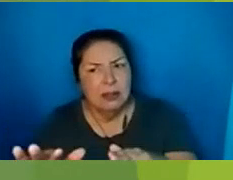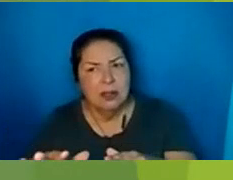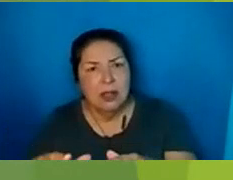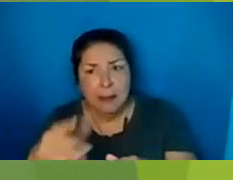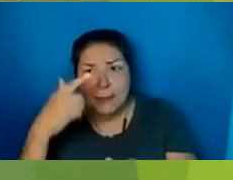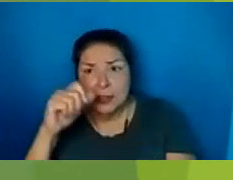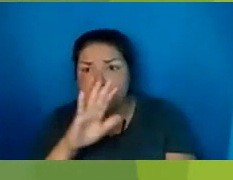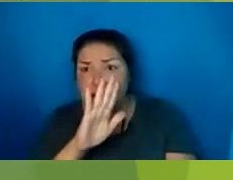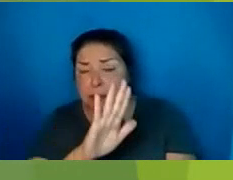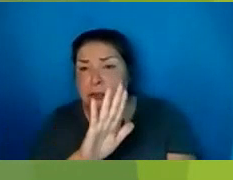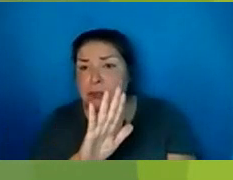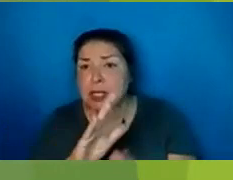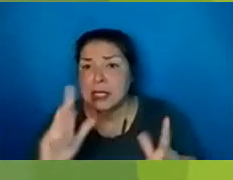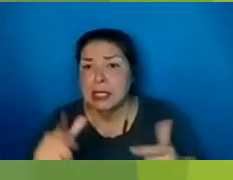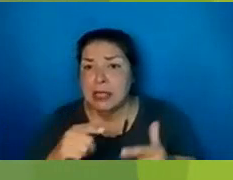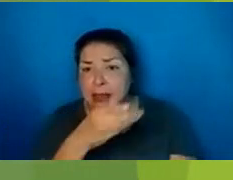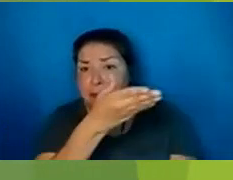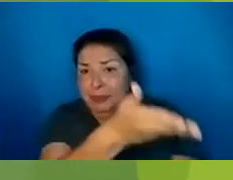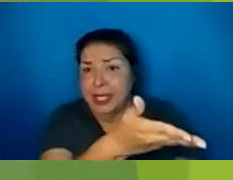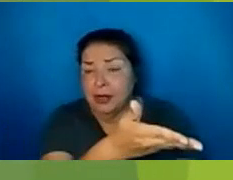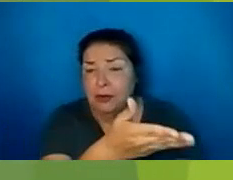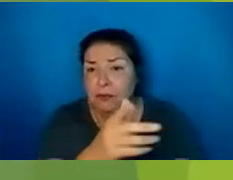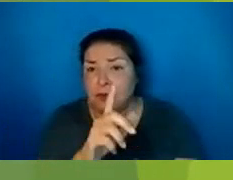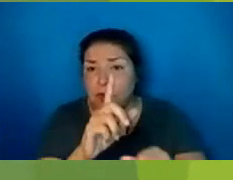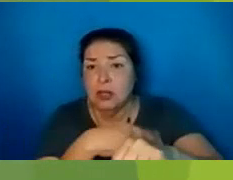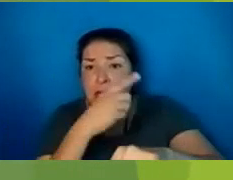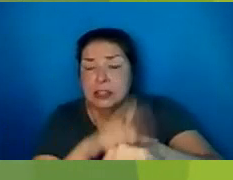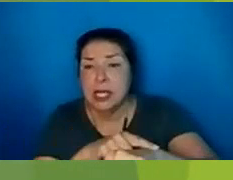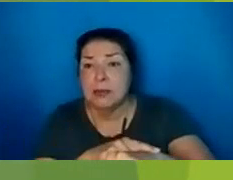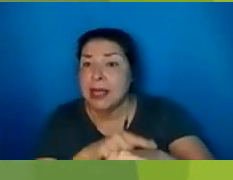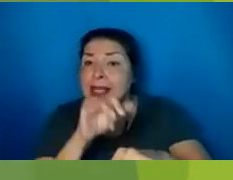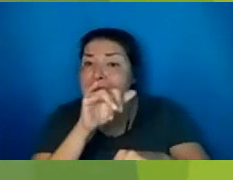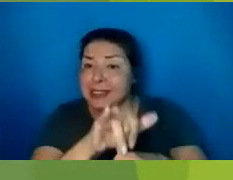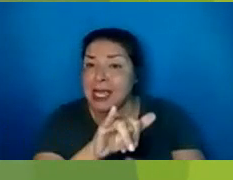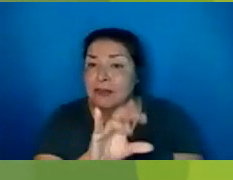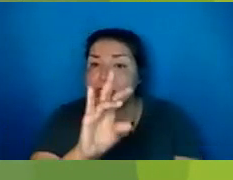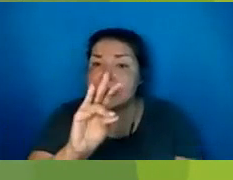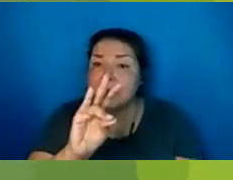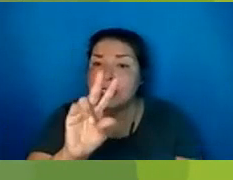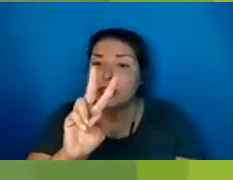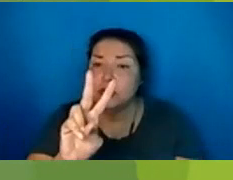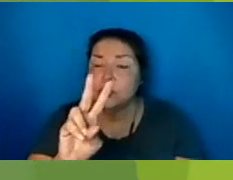while. And in fact, they remain there about 72 years.